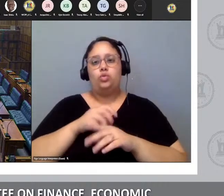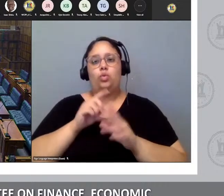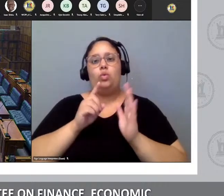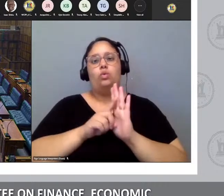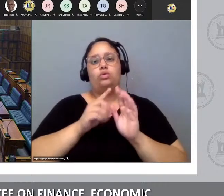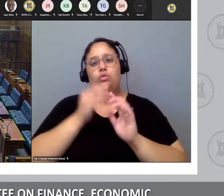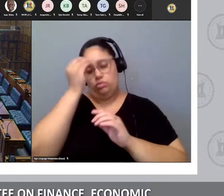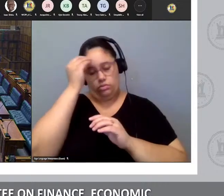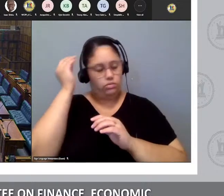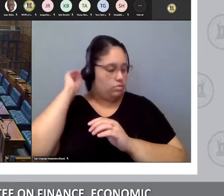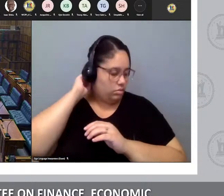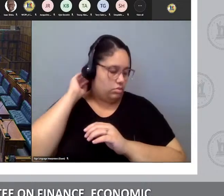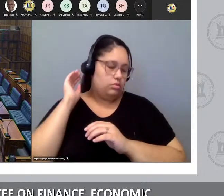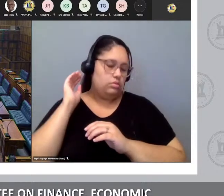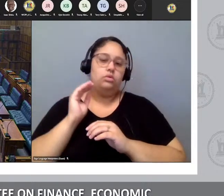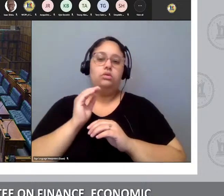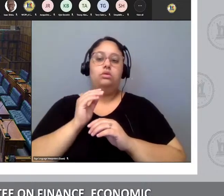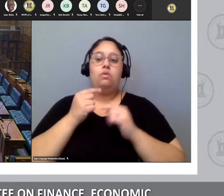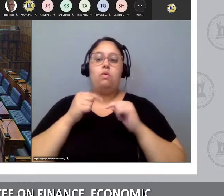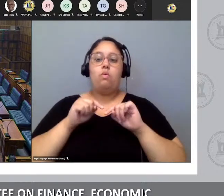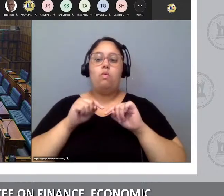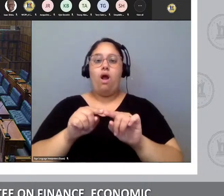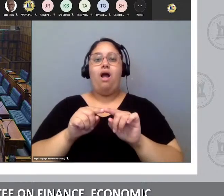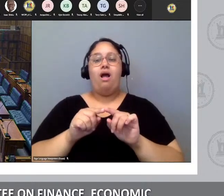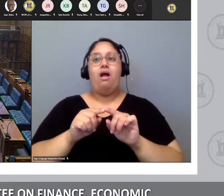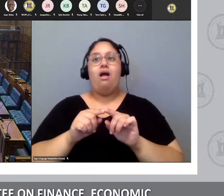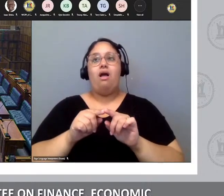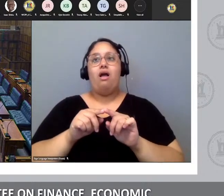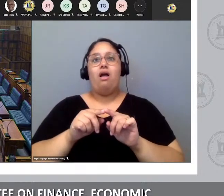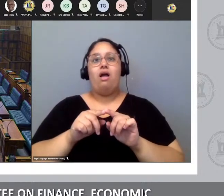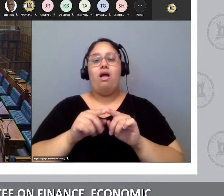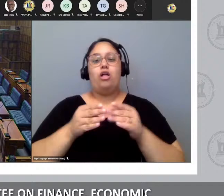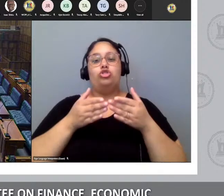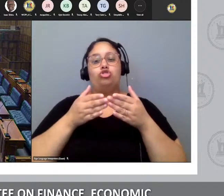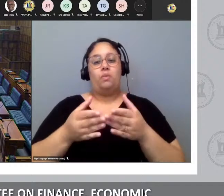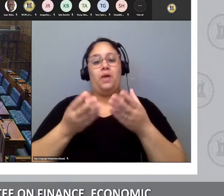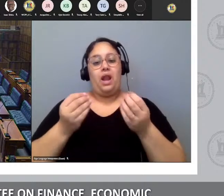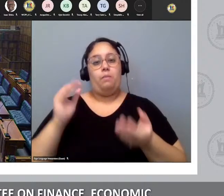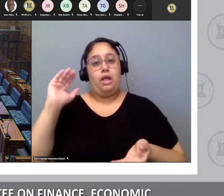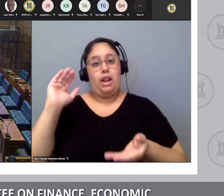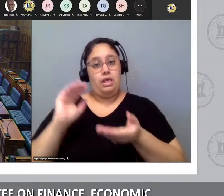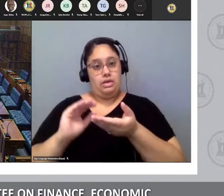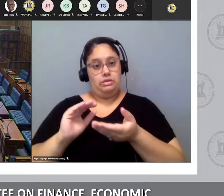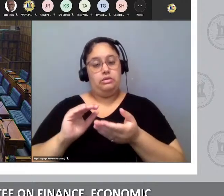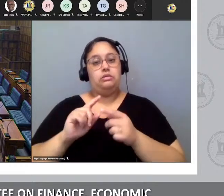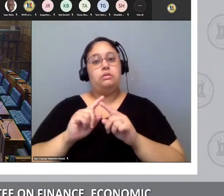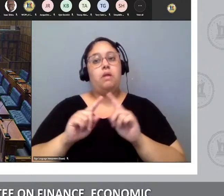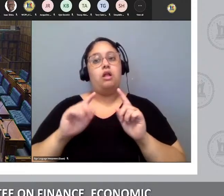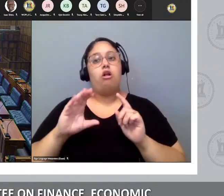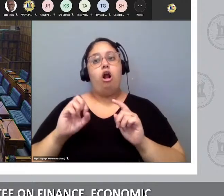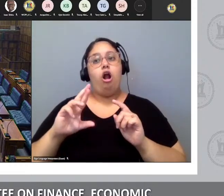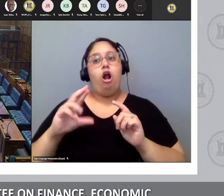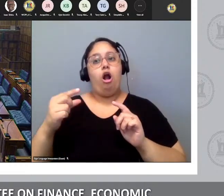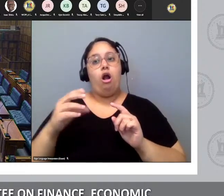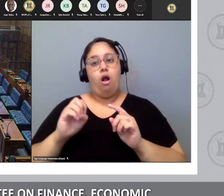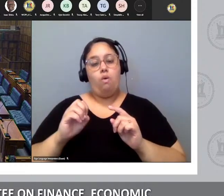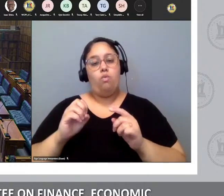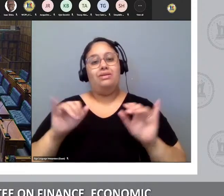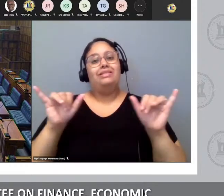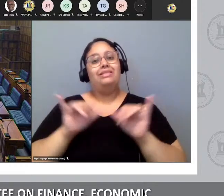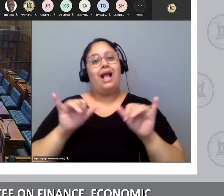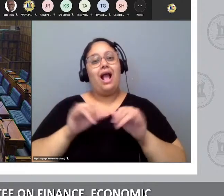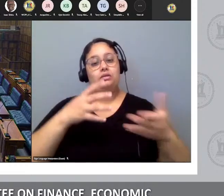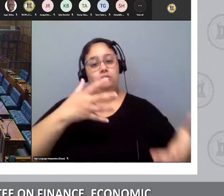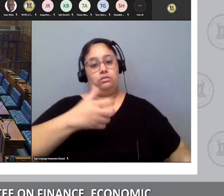note that the whilst The Vessel numbers have decreased the cargo parcel sizes have increased